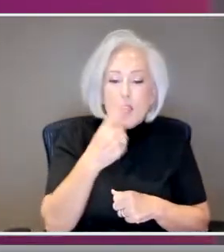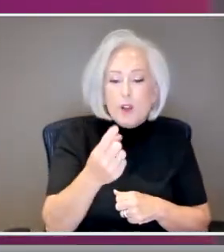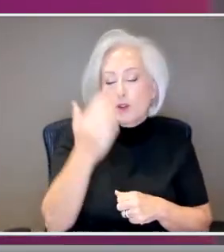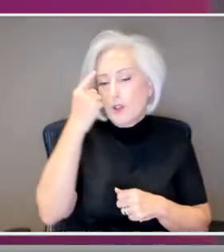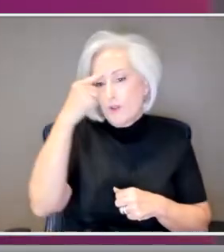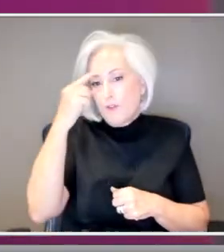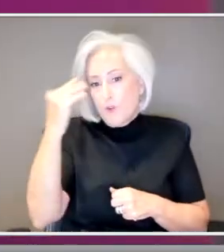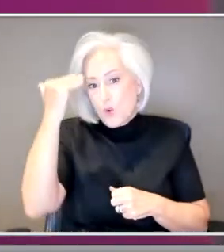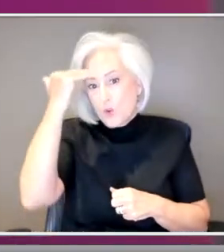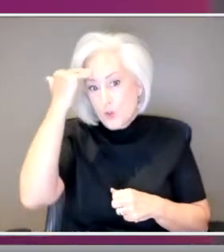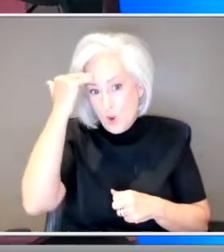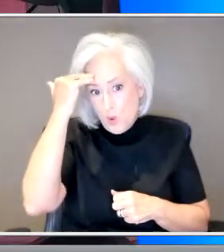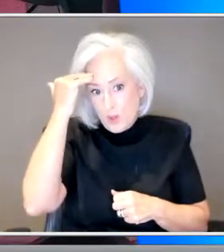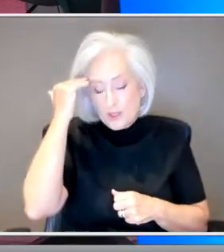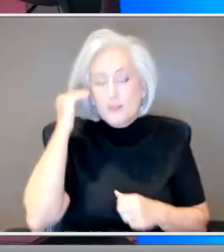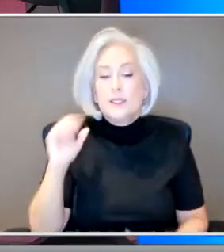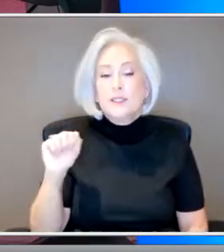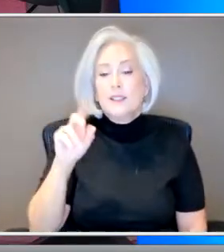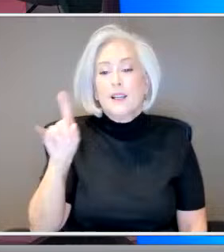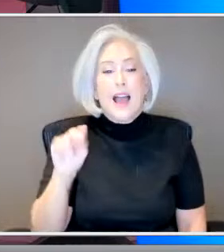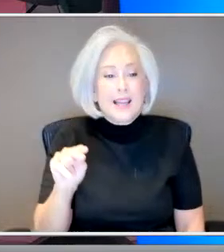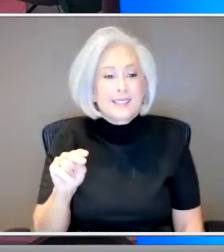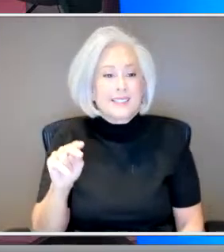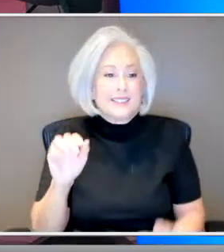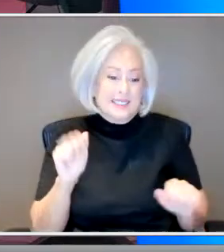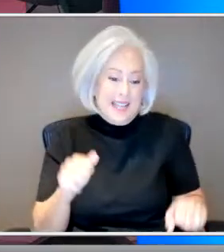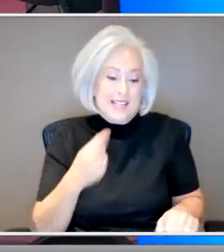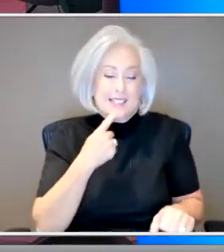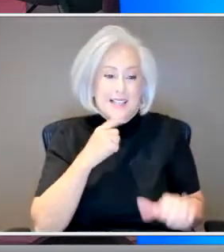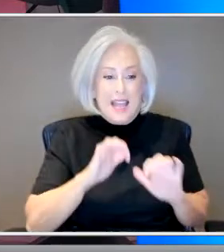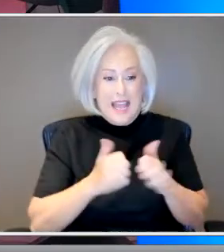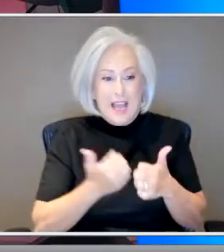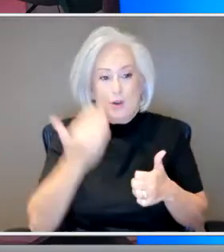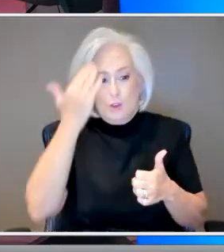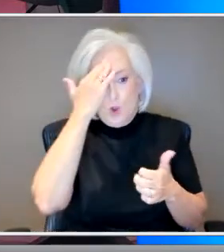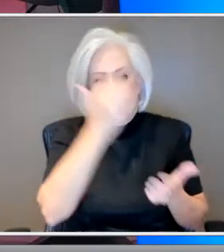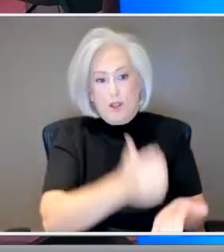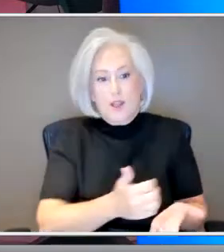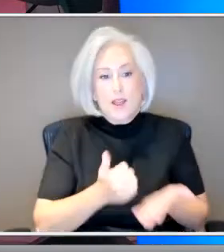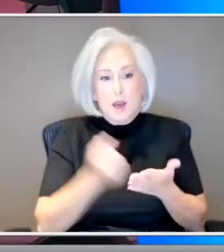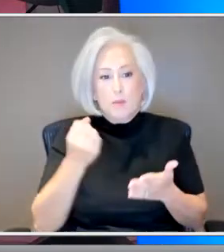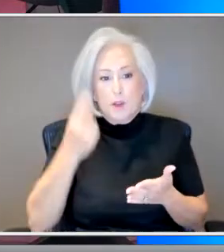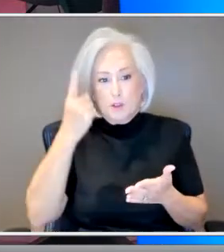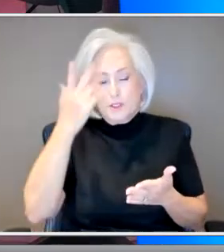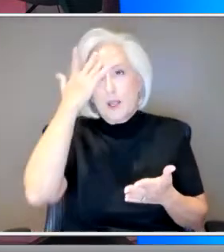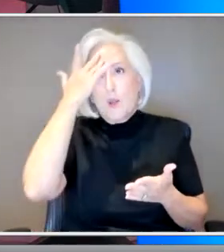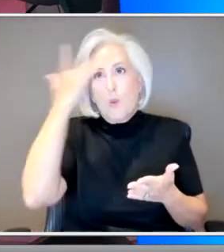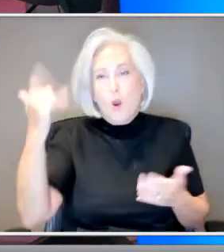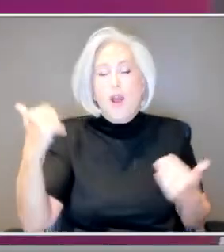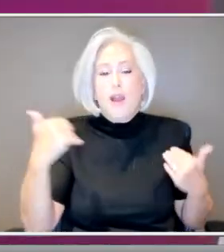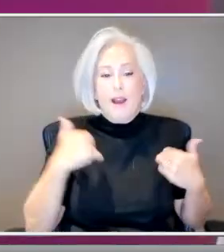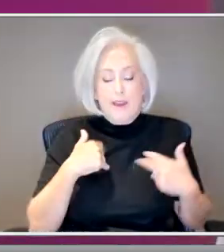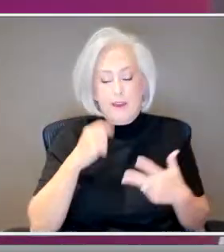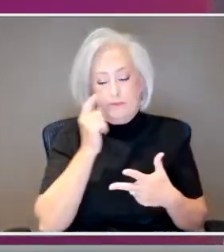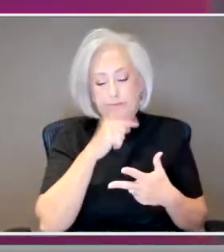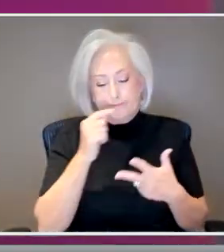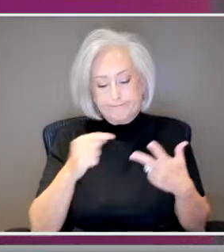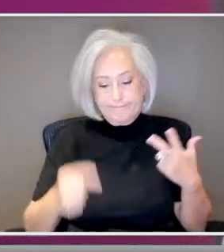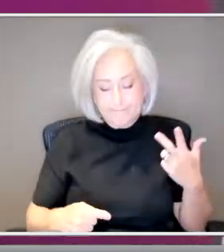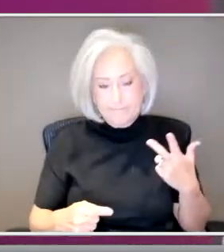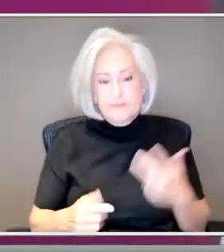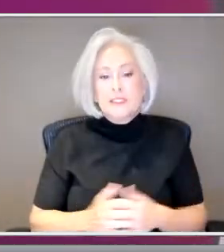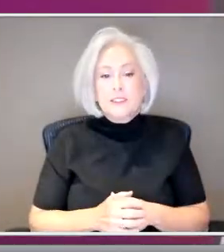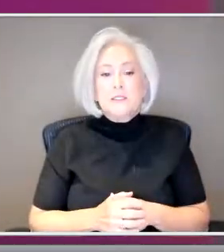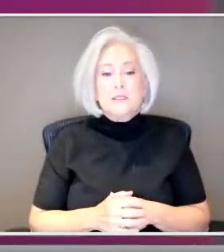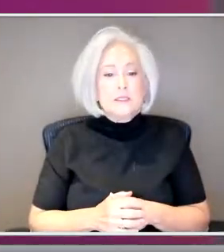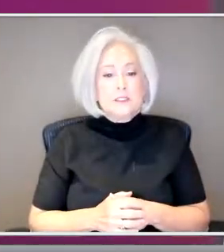though Addison can speak to how knowing has helped her understand, oh, this explains why I had the challenges. So I don't want to